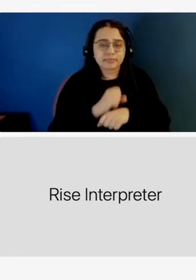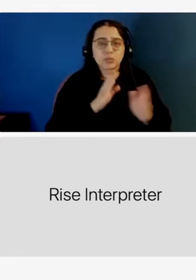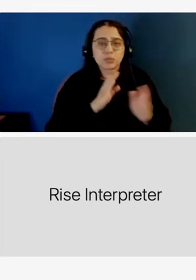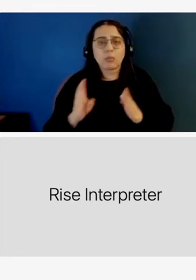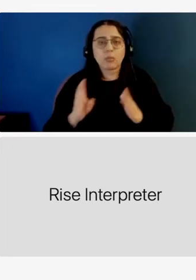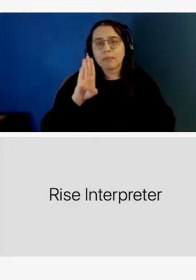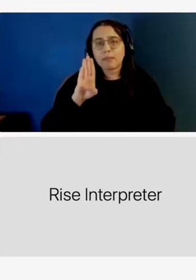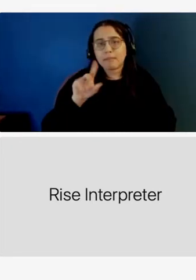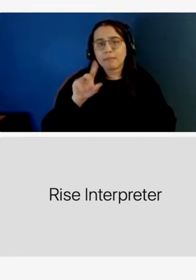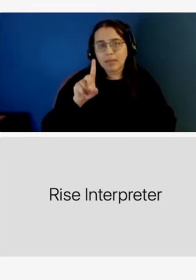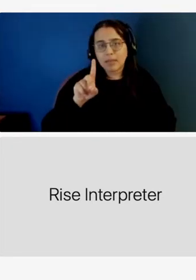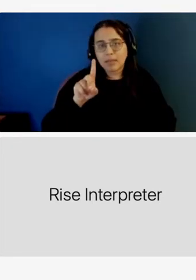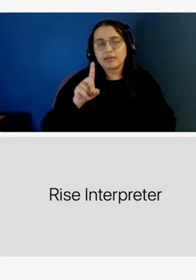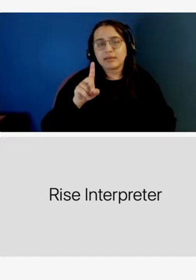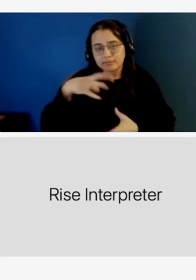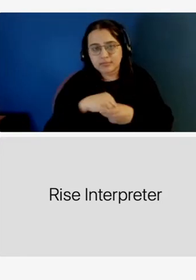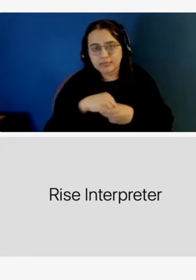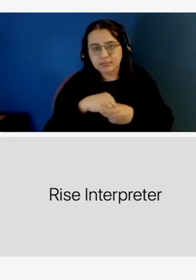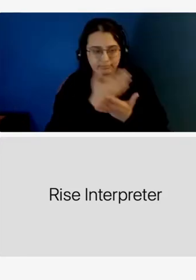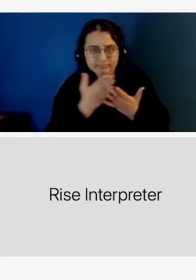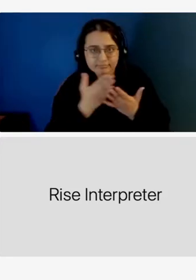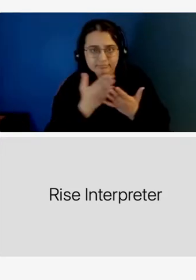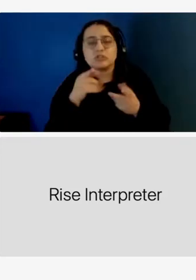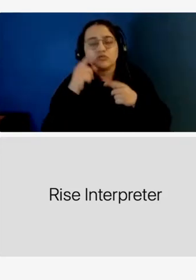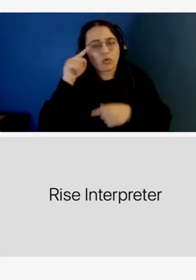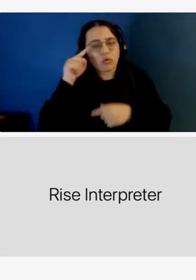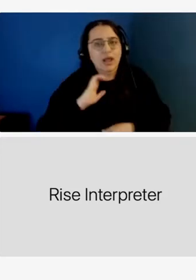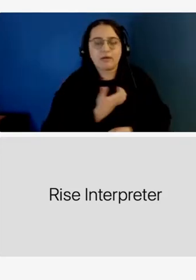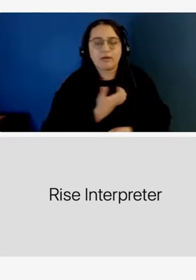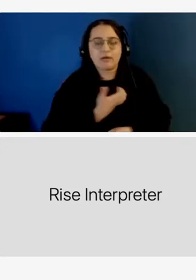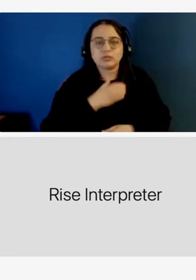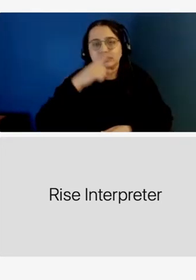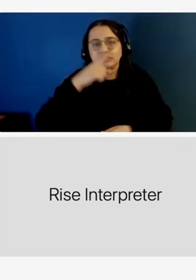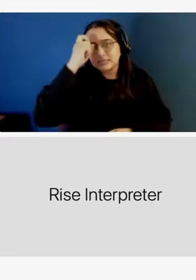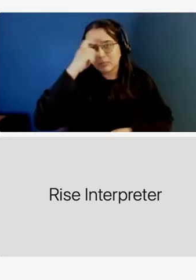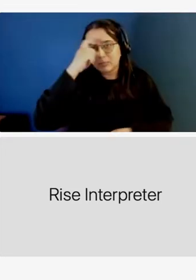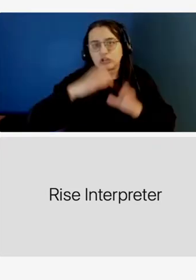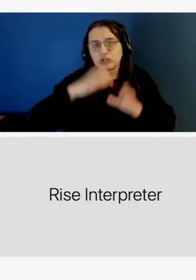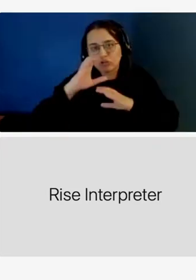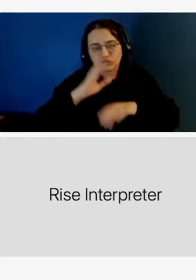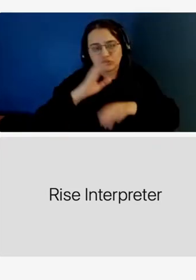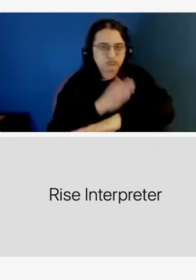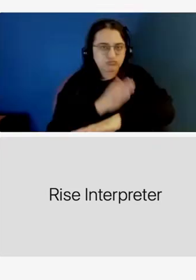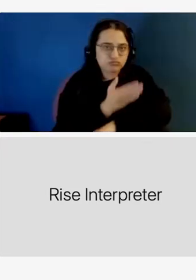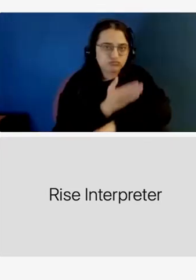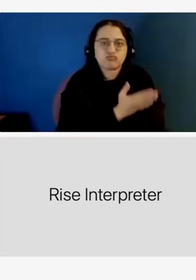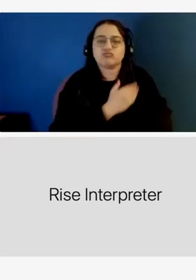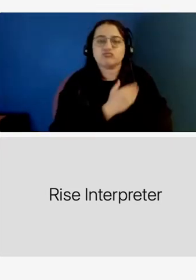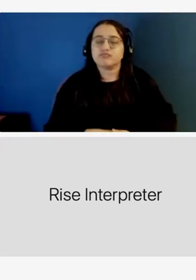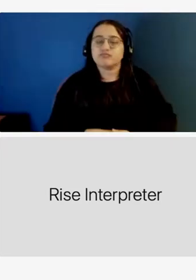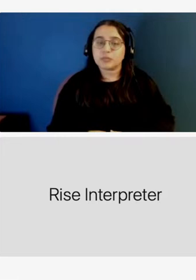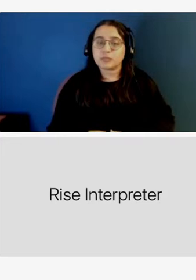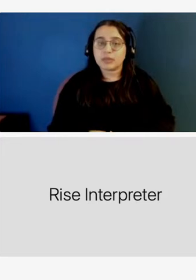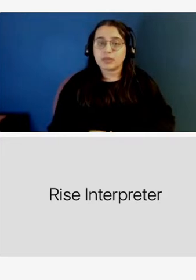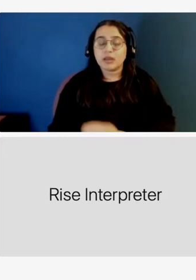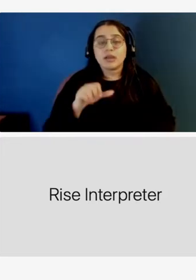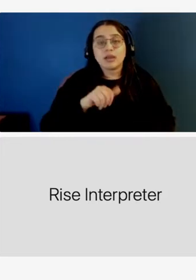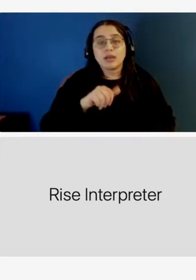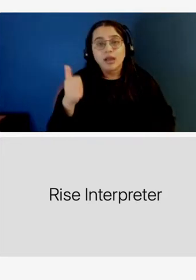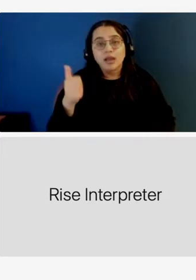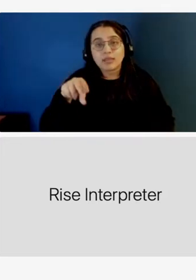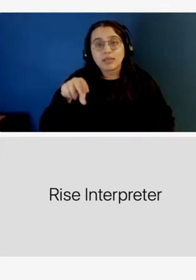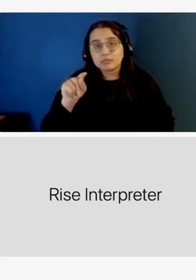construction. Next slide, please. All right, a couple more update. Also, we are working